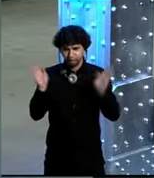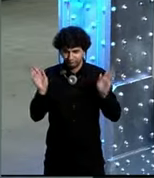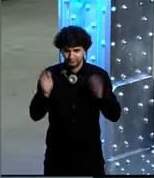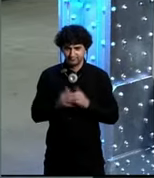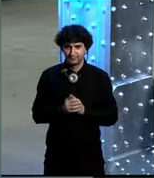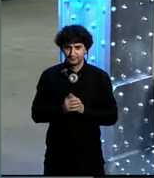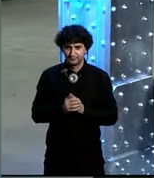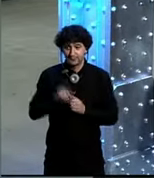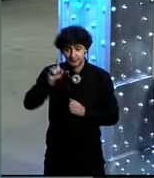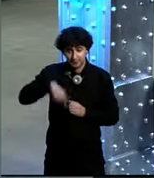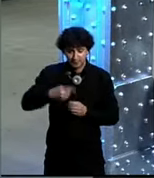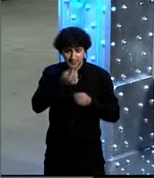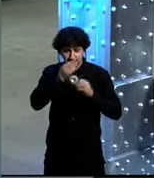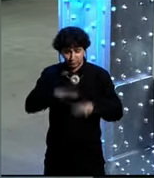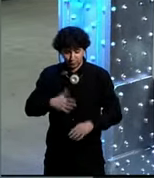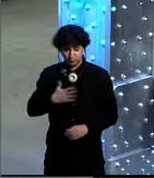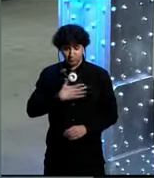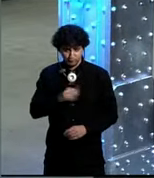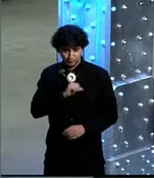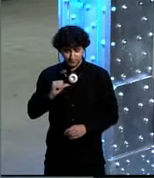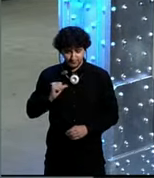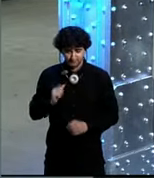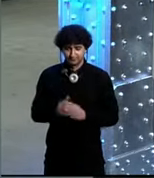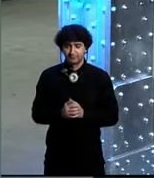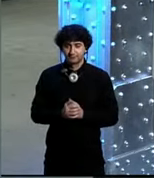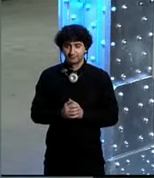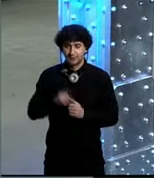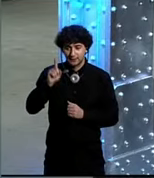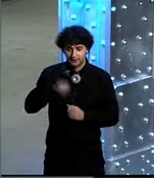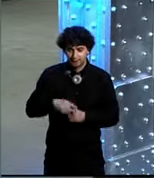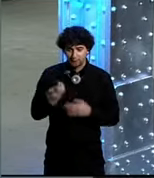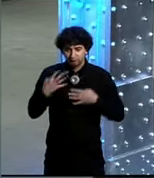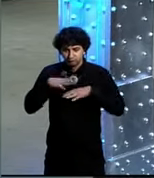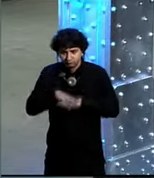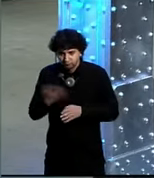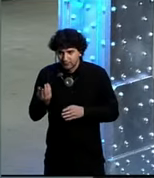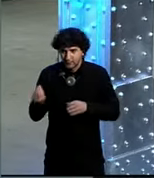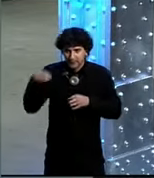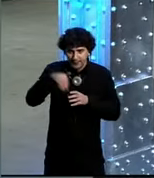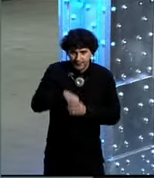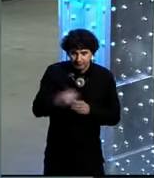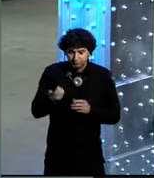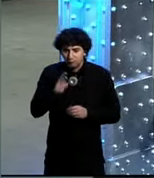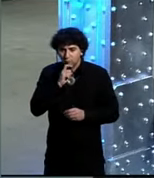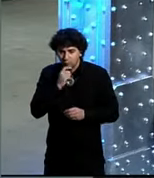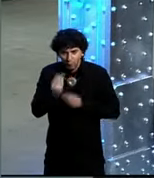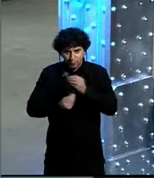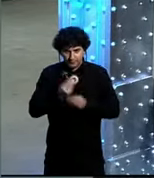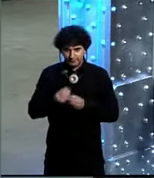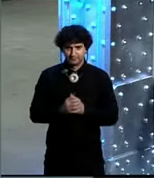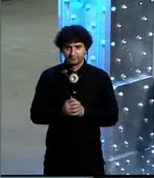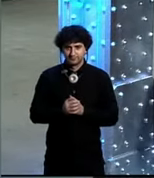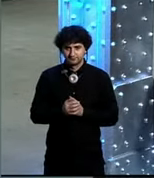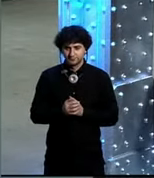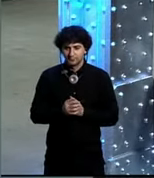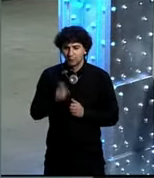and all the media platforms that we want to be on, about the then how our stories should propagate and build on each other and